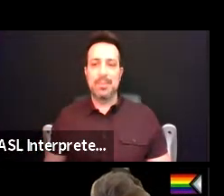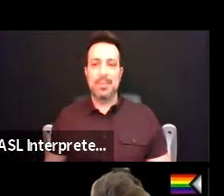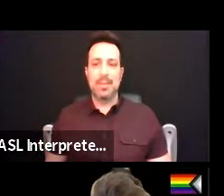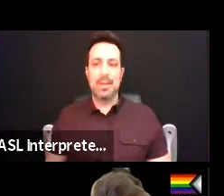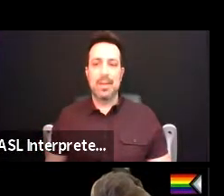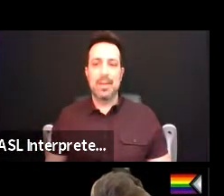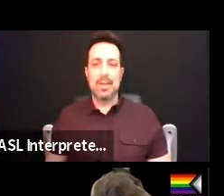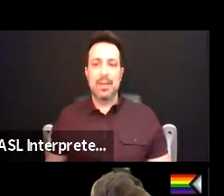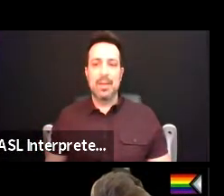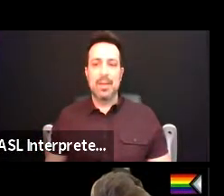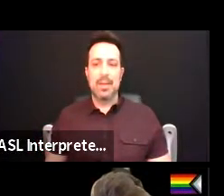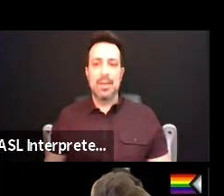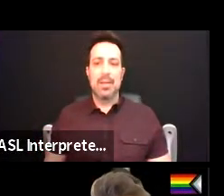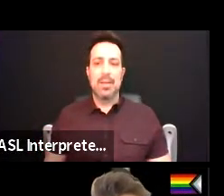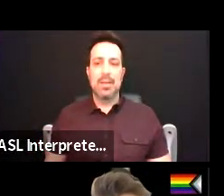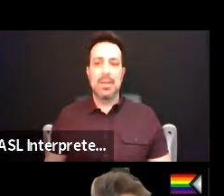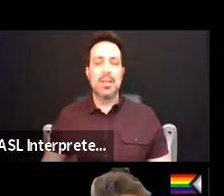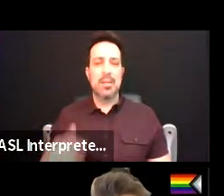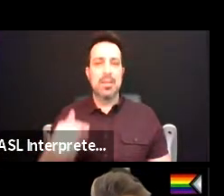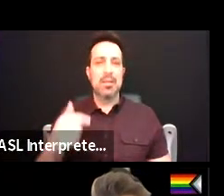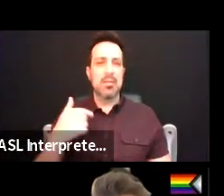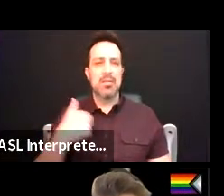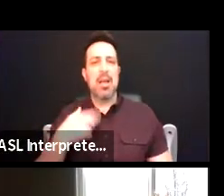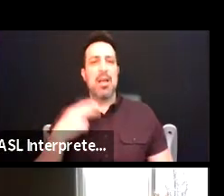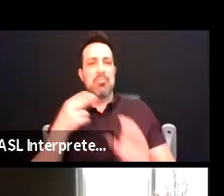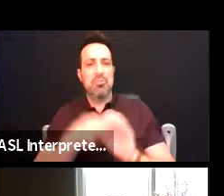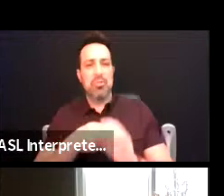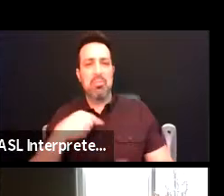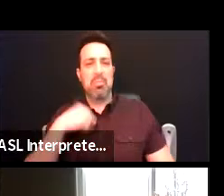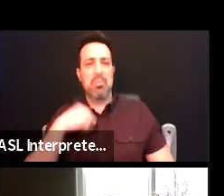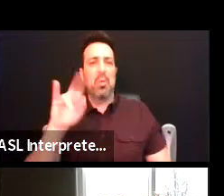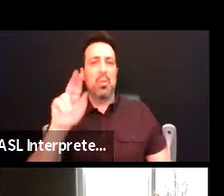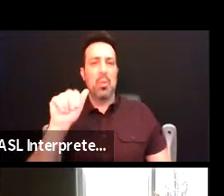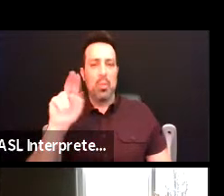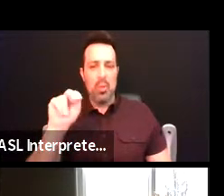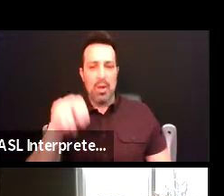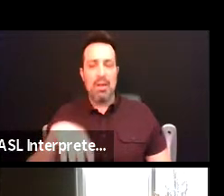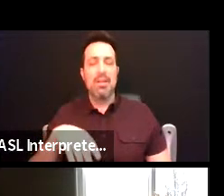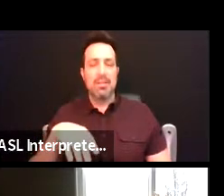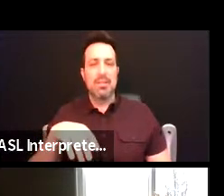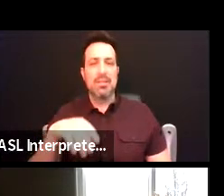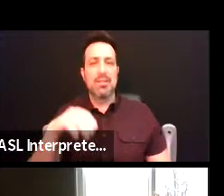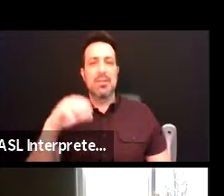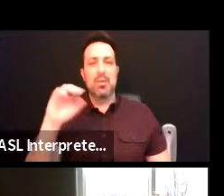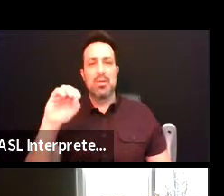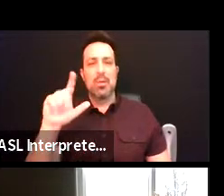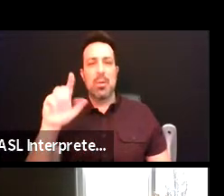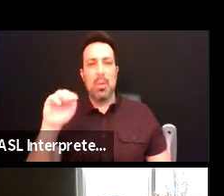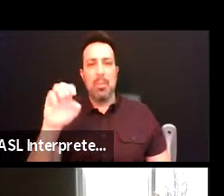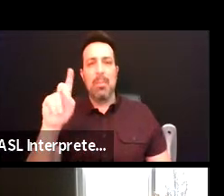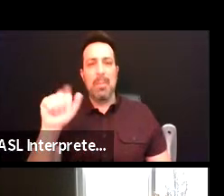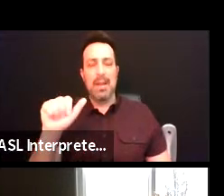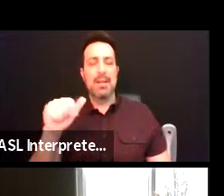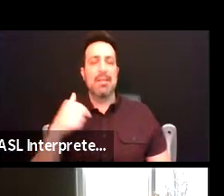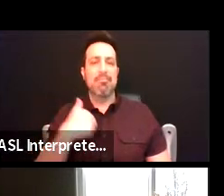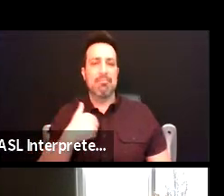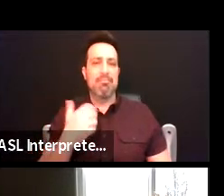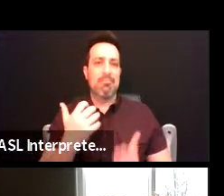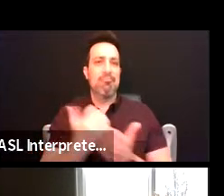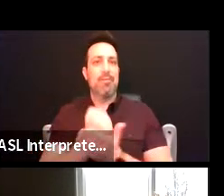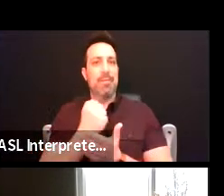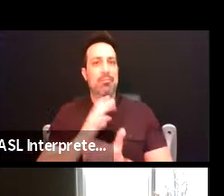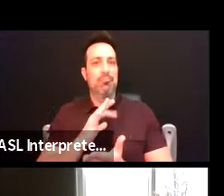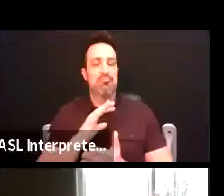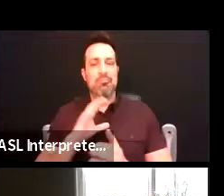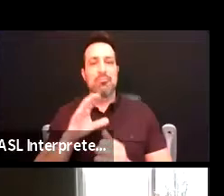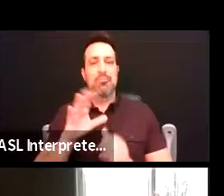Thanks. And I'll jump in since I'm here. Welcome, everybody. My name is Juan Almeida, and I have the privilege of serving